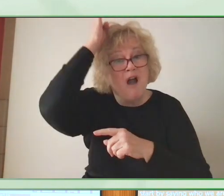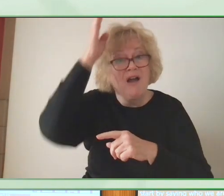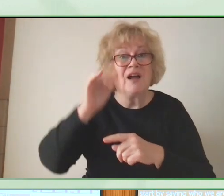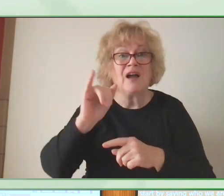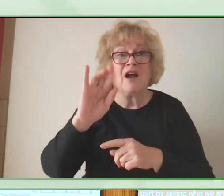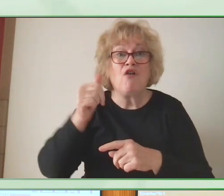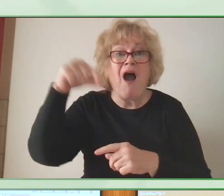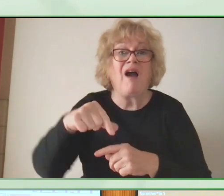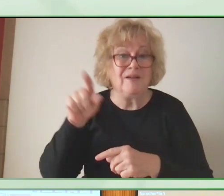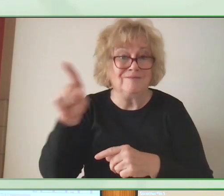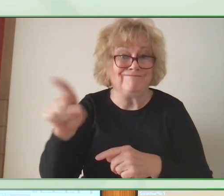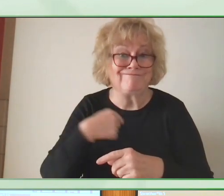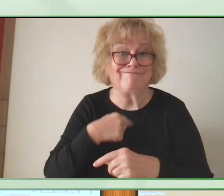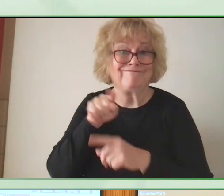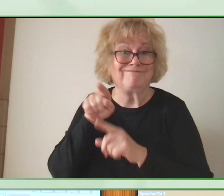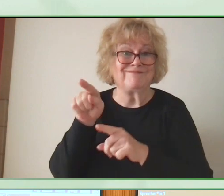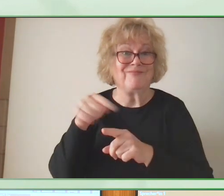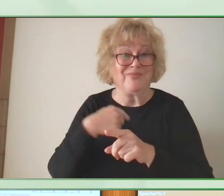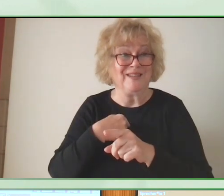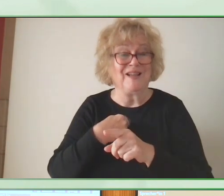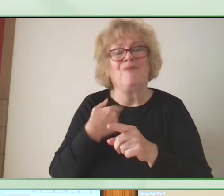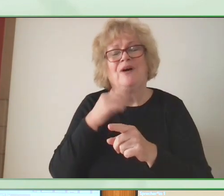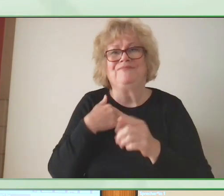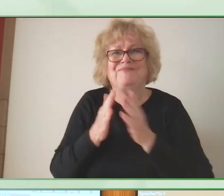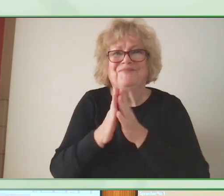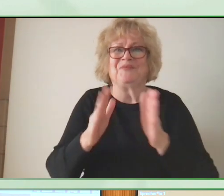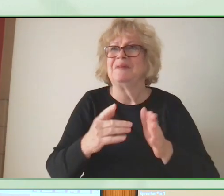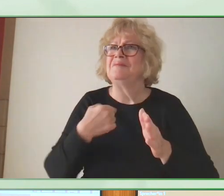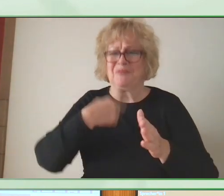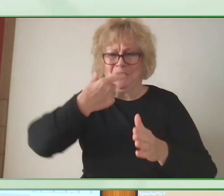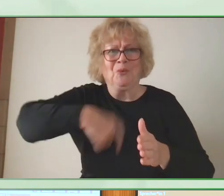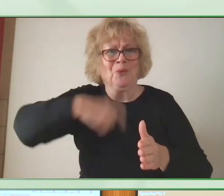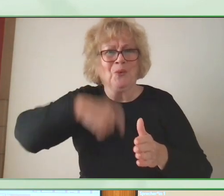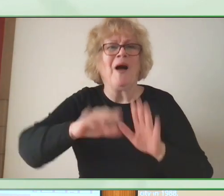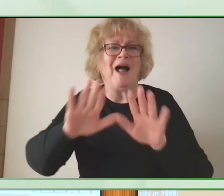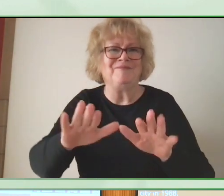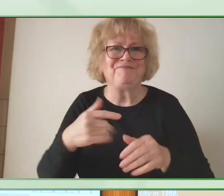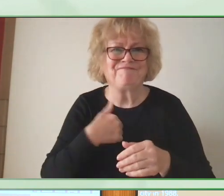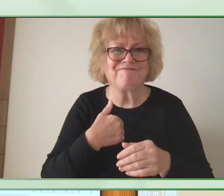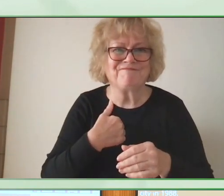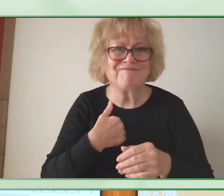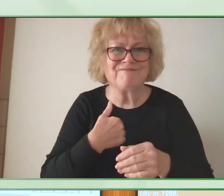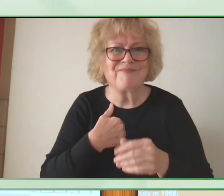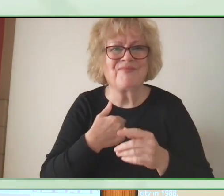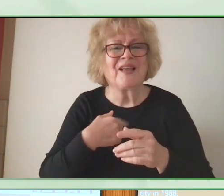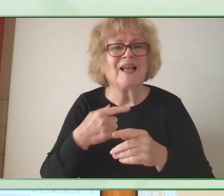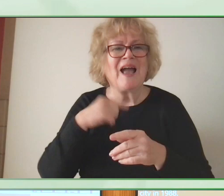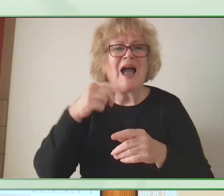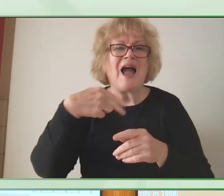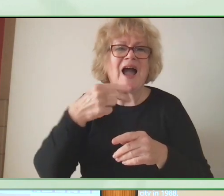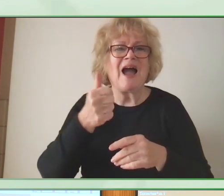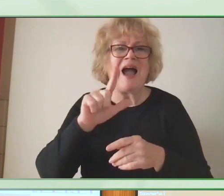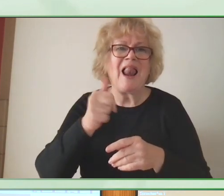city that in 1988 we have lost 5,000 people just in 1 hour due to the chemical